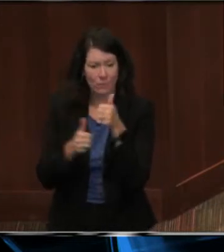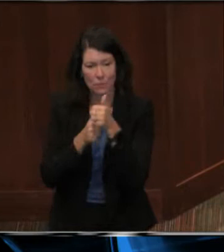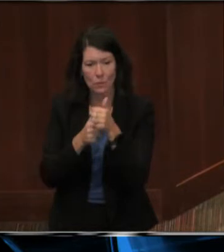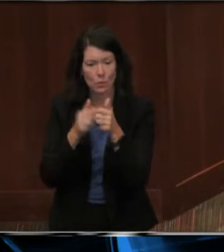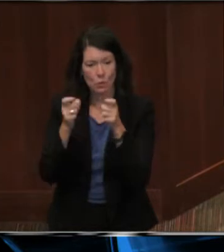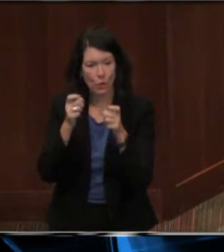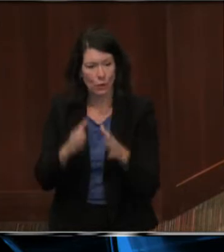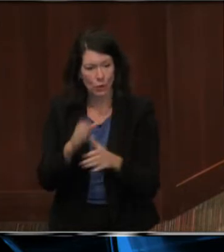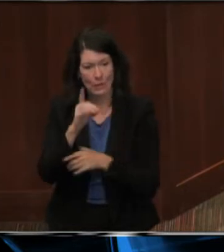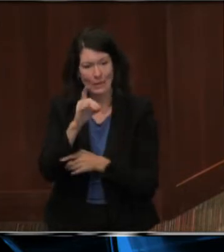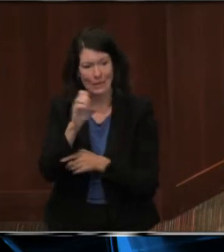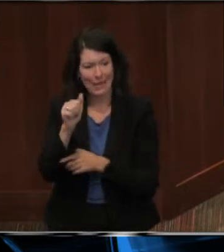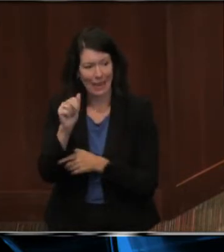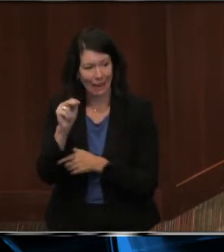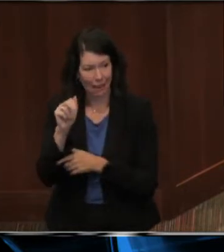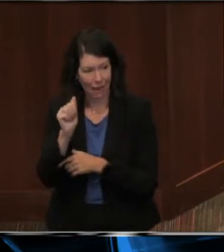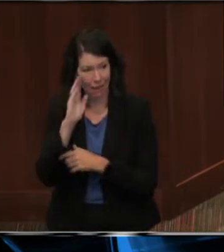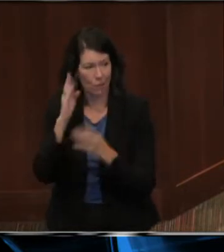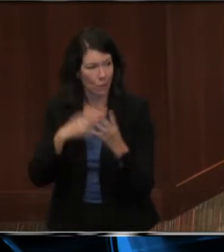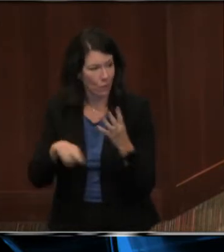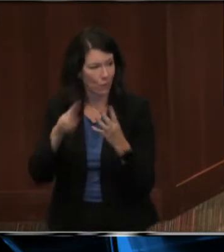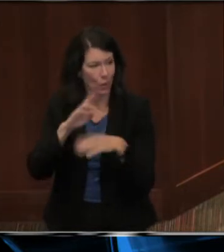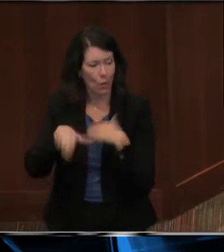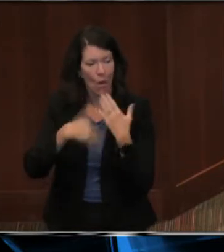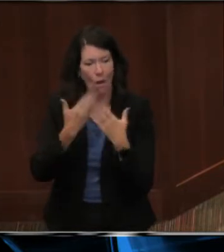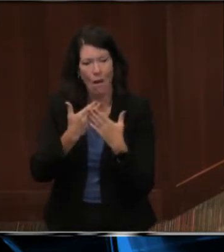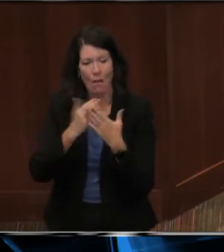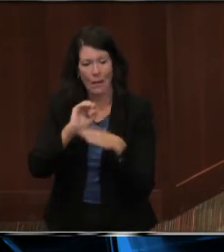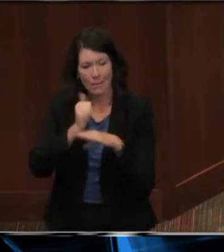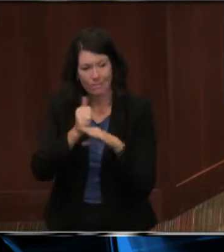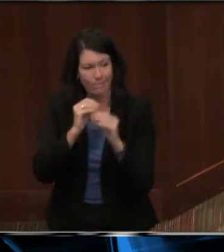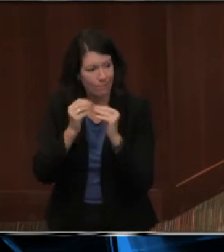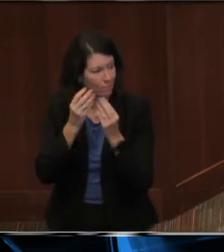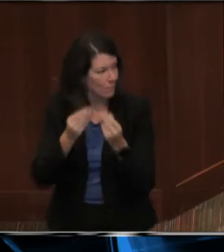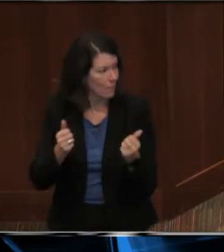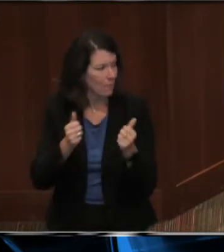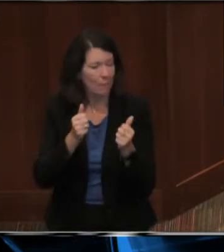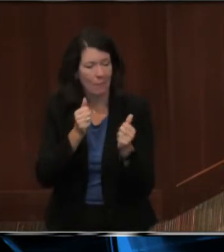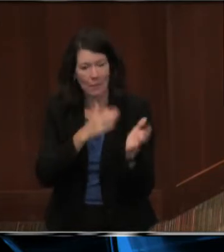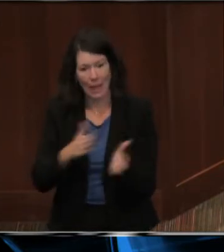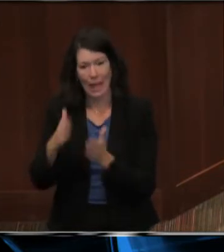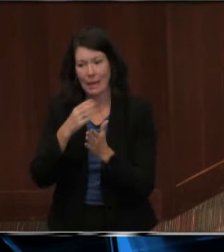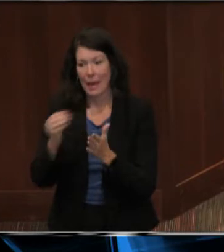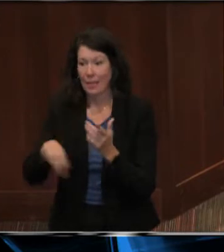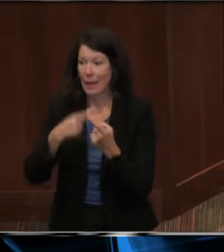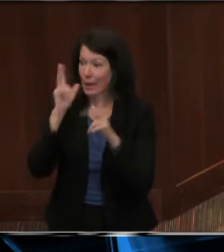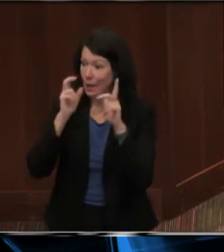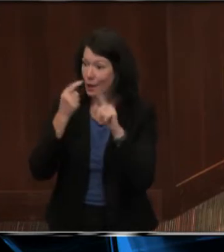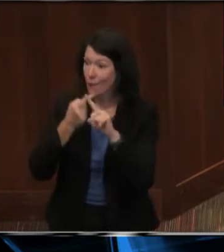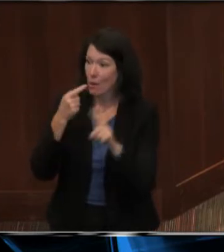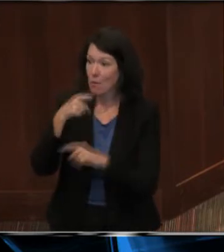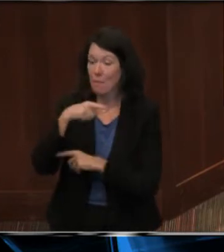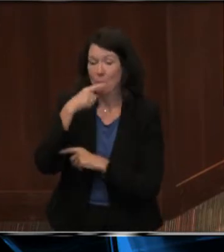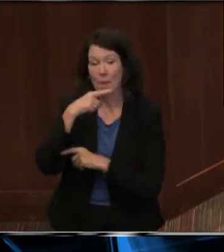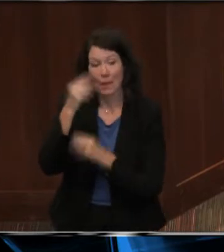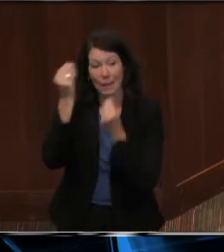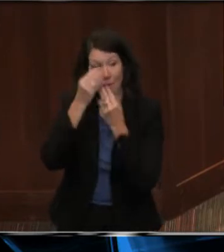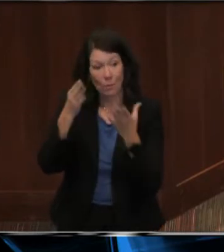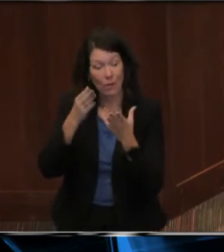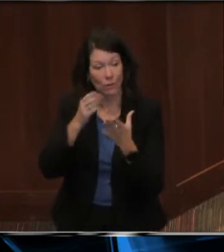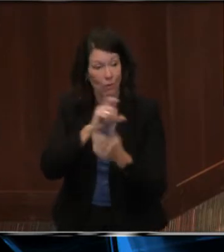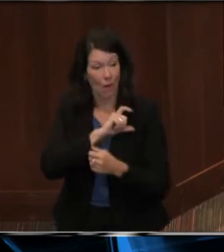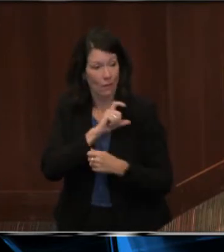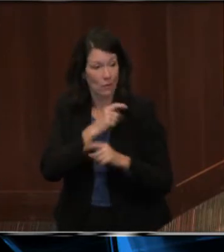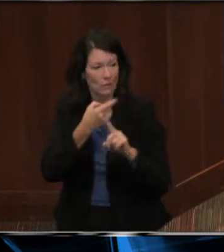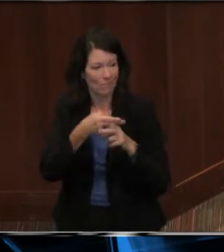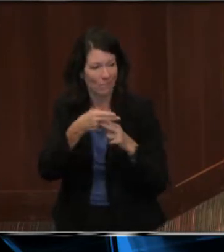Deanne Ryberg, will review the mitigation plan, and we'll then hear from our Public Information Officer, Michelle,